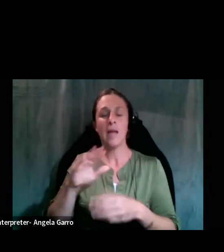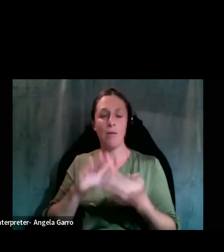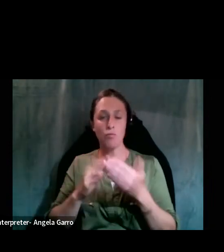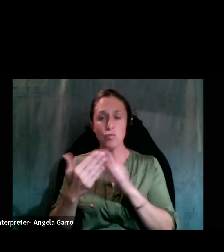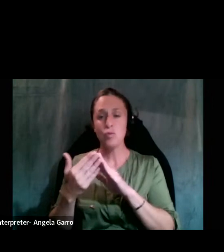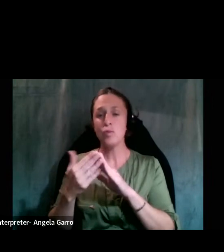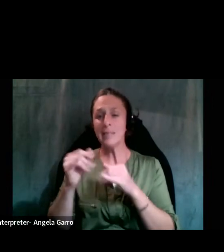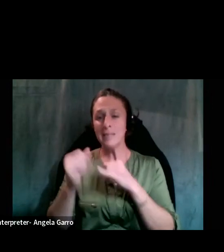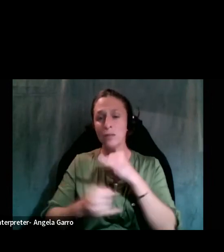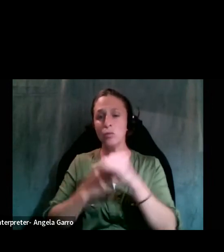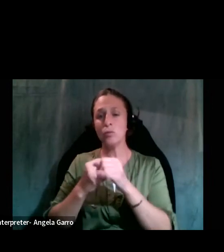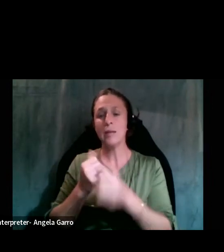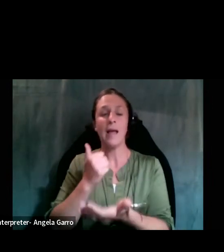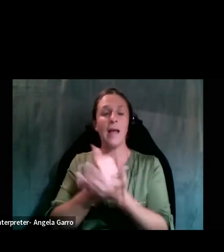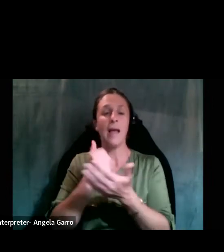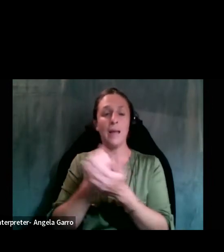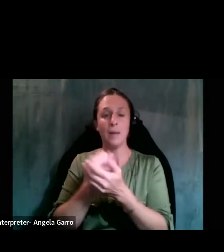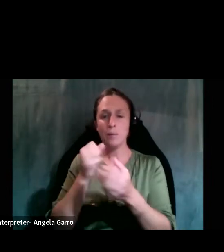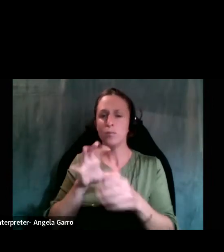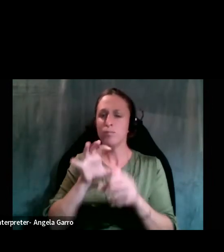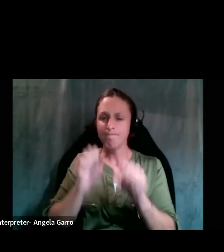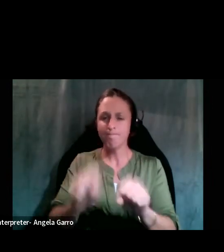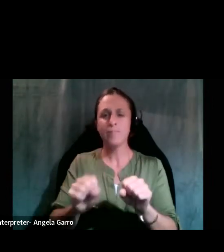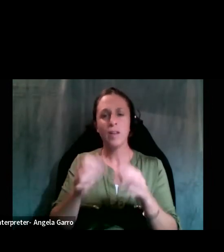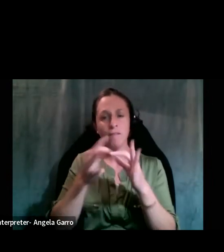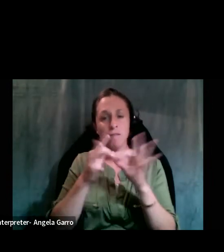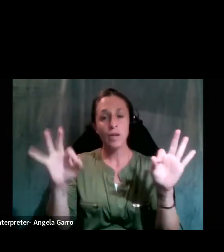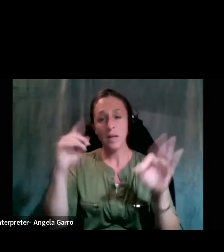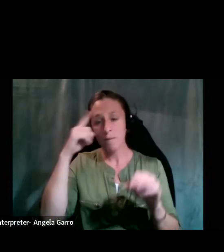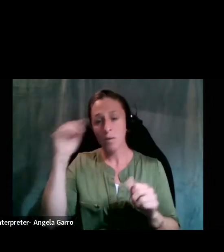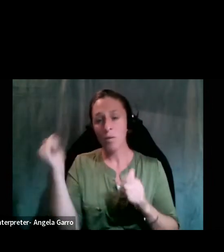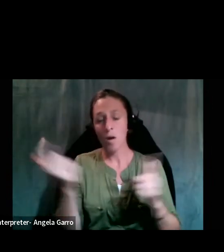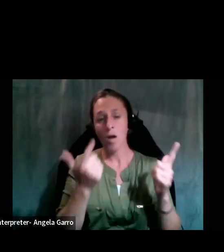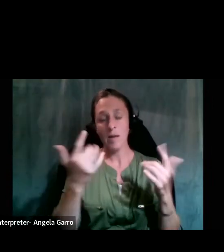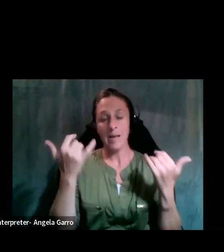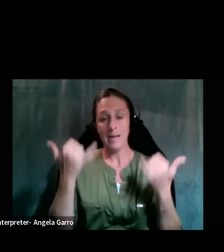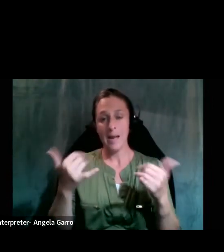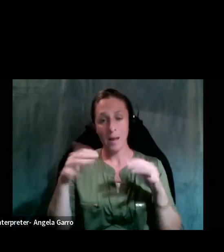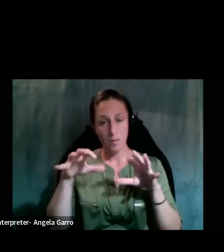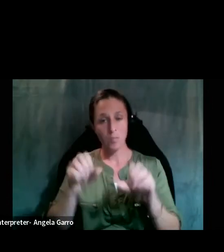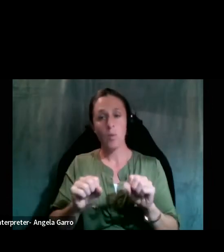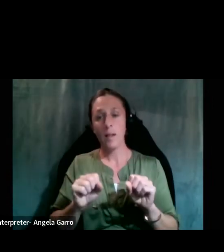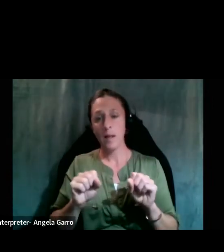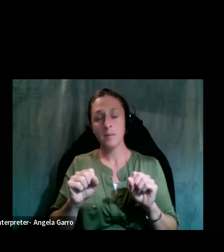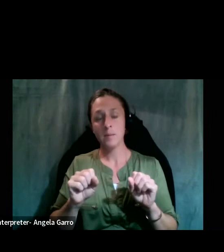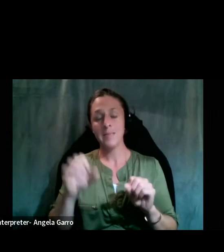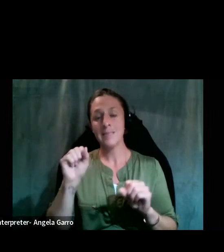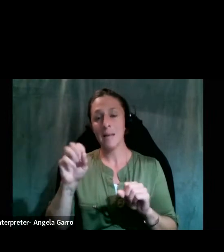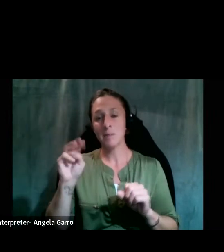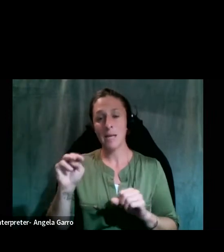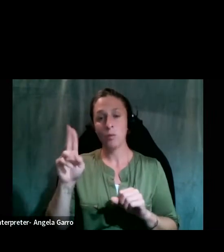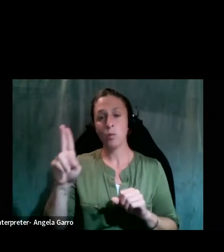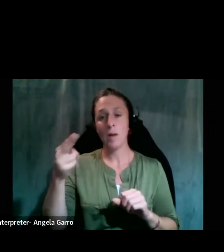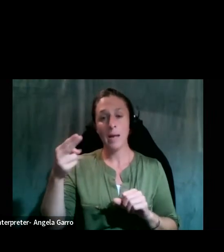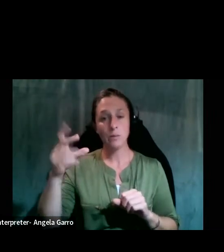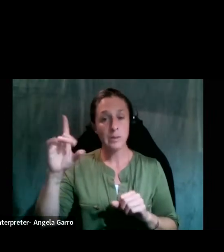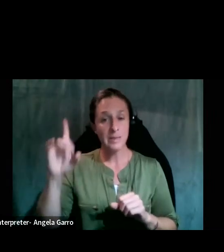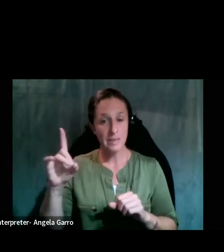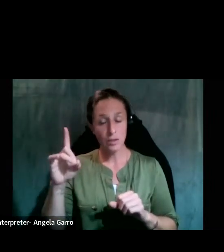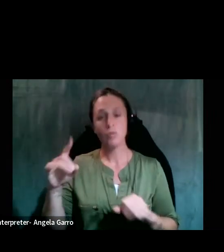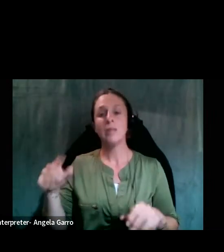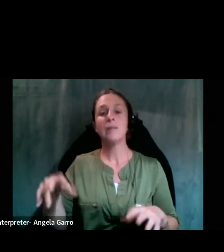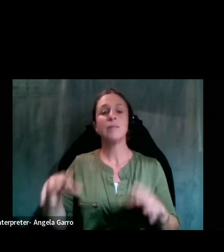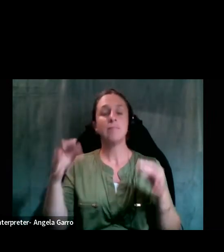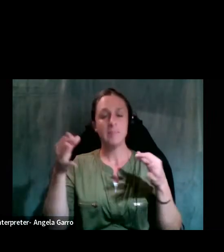secure freedom for all. Now therefore, be it proclaimed, the San Mateo Union High School District does